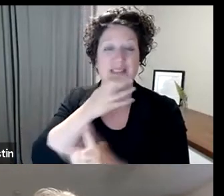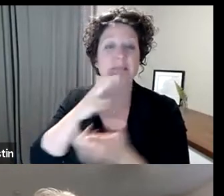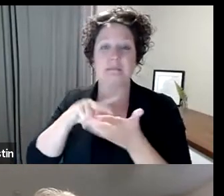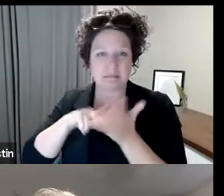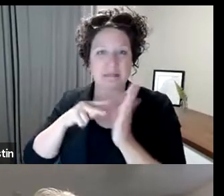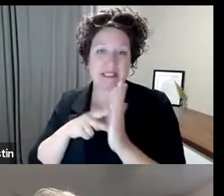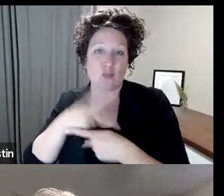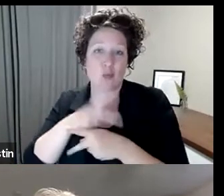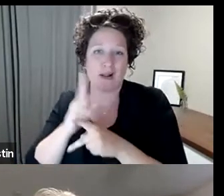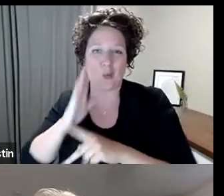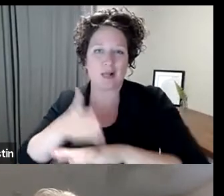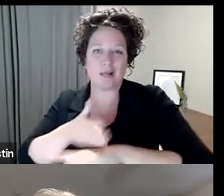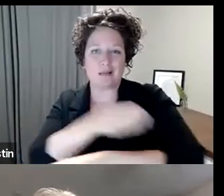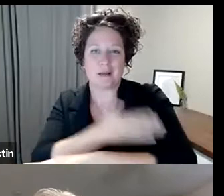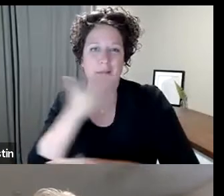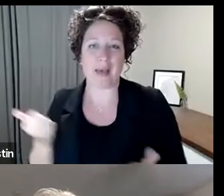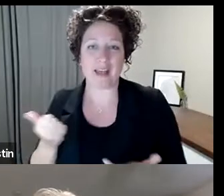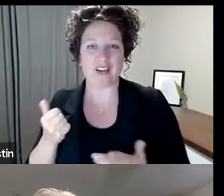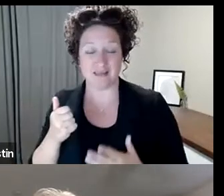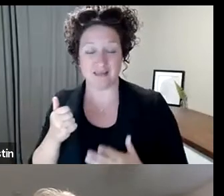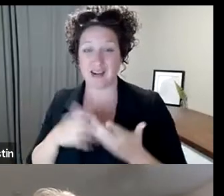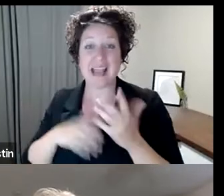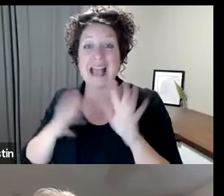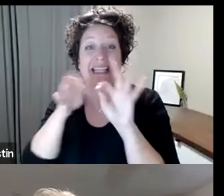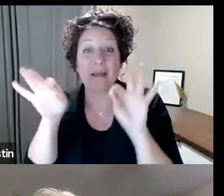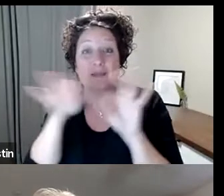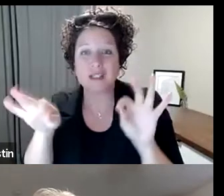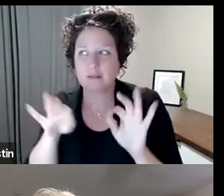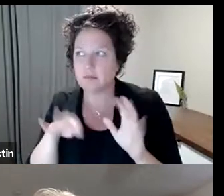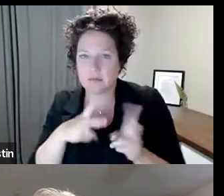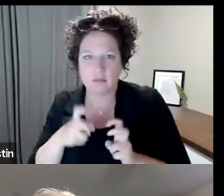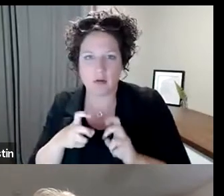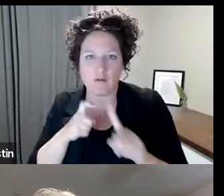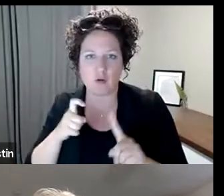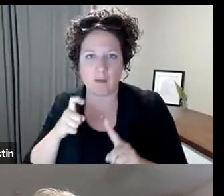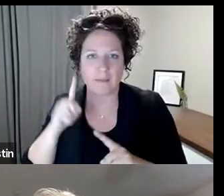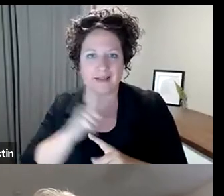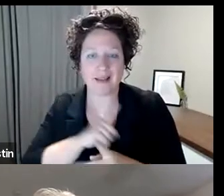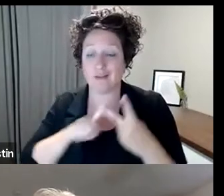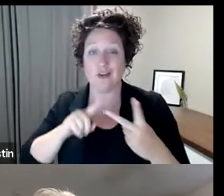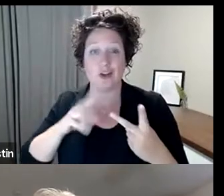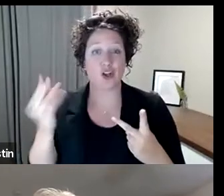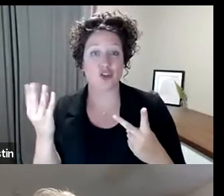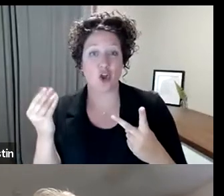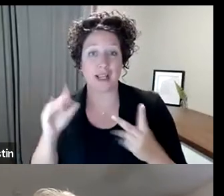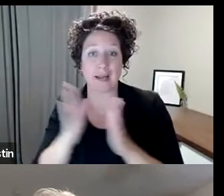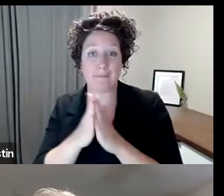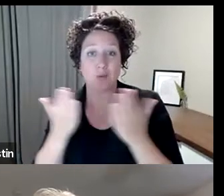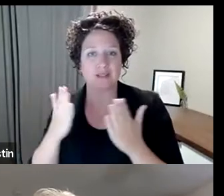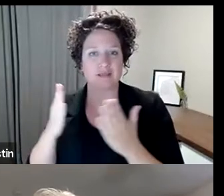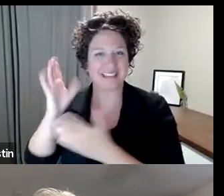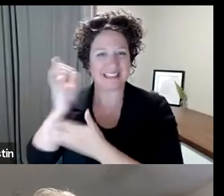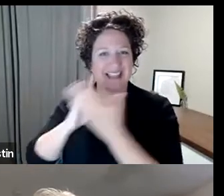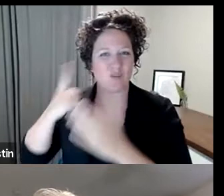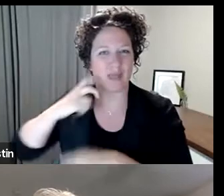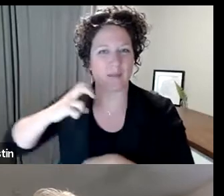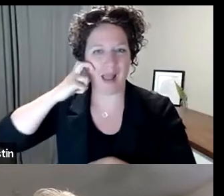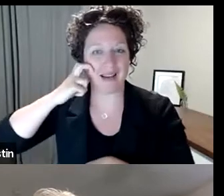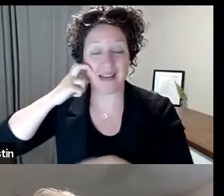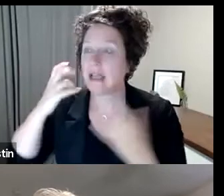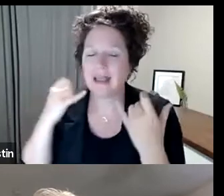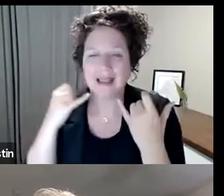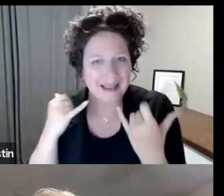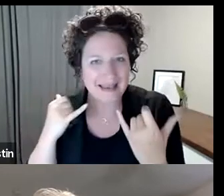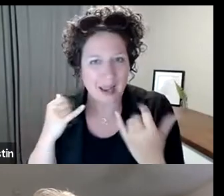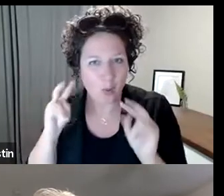That's where most of accessibility has come from. Captioning came from the deaf, talking books came from designing for the blind. And now look at